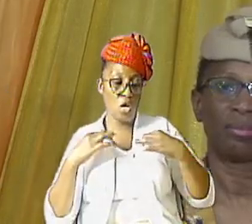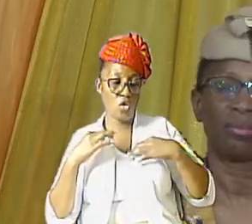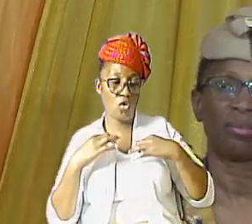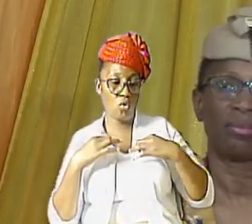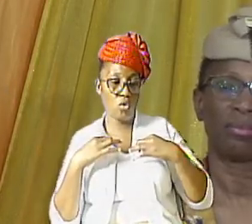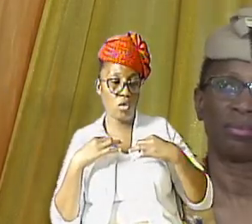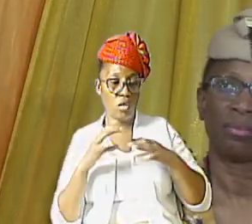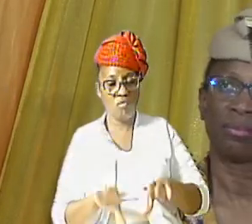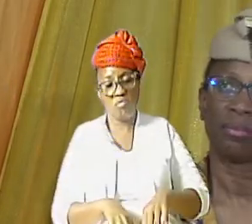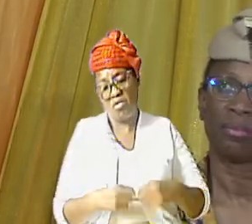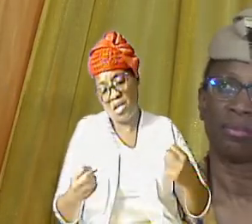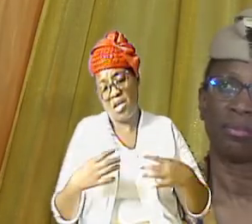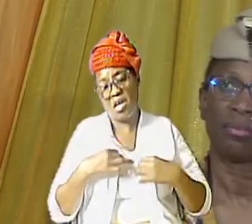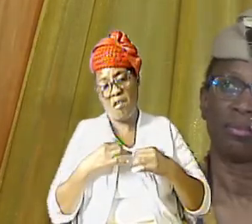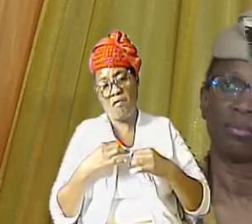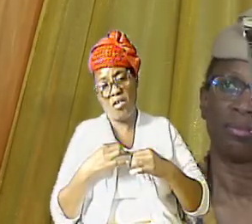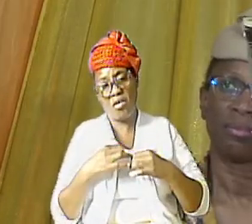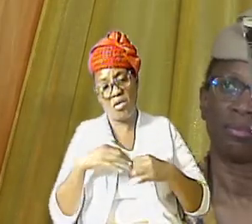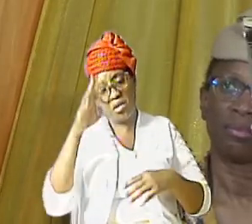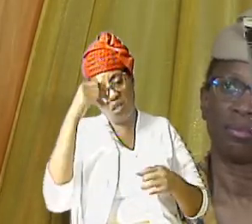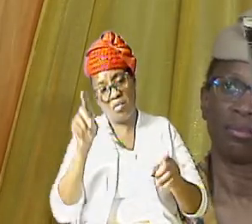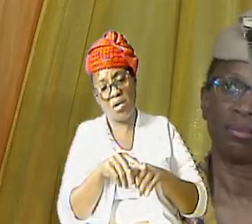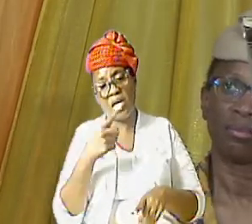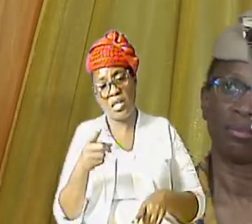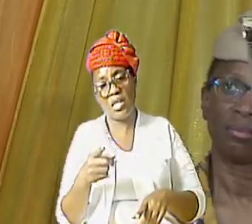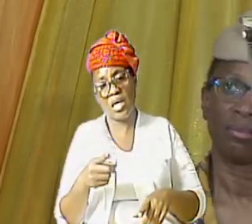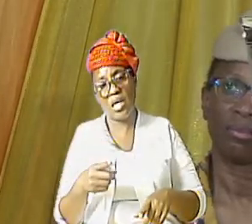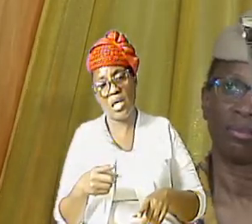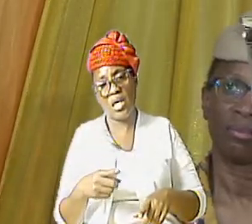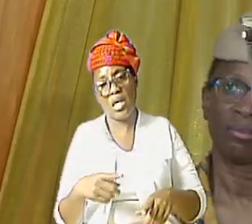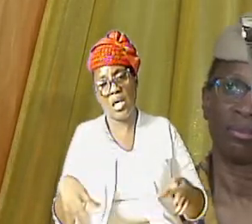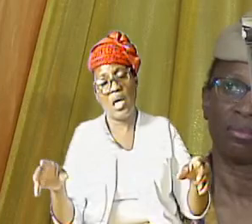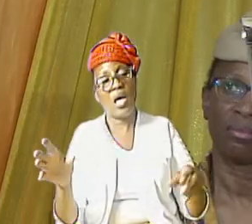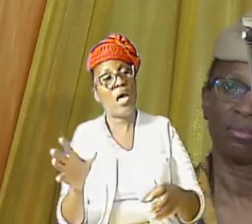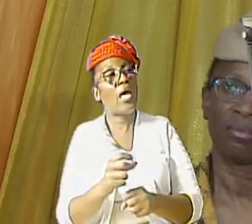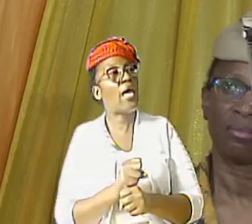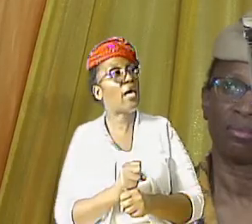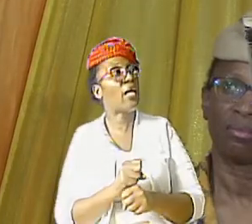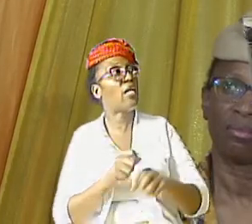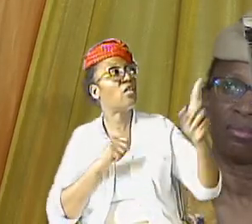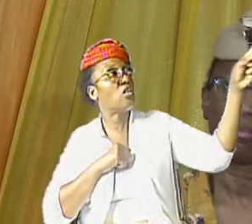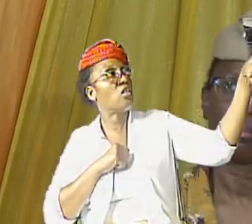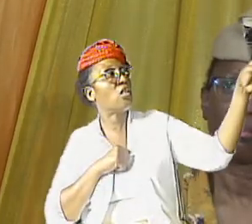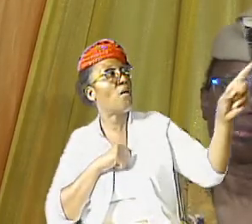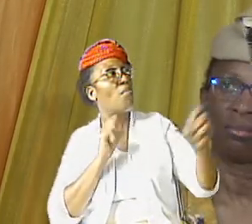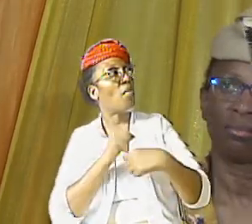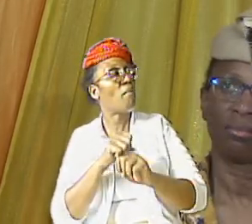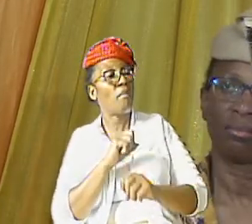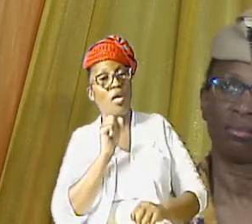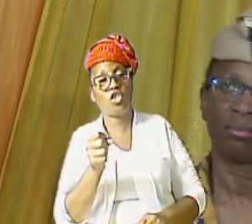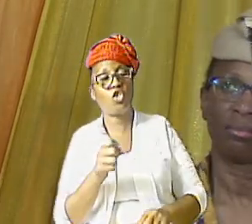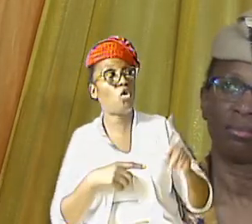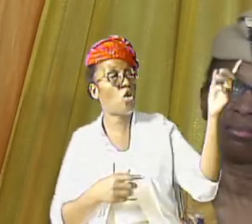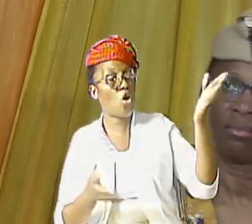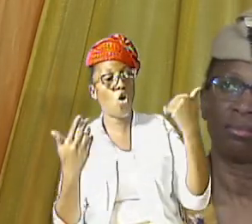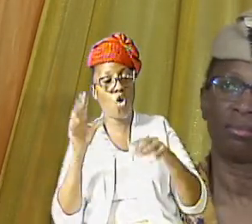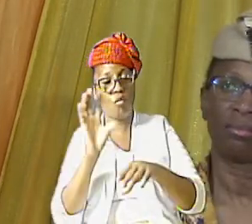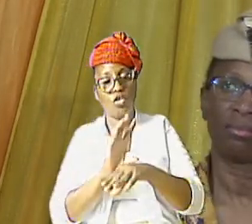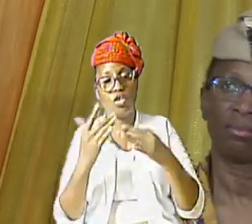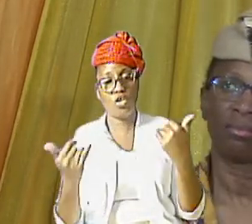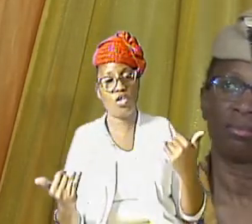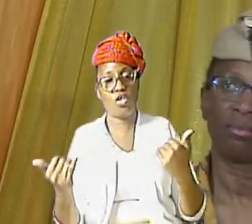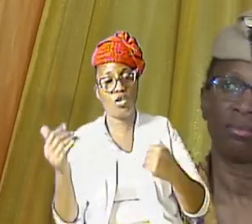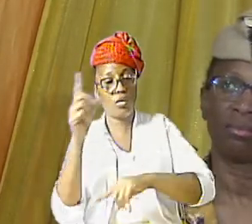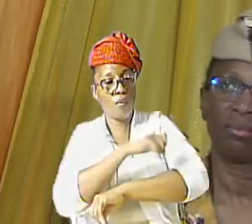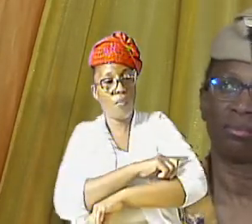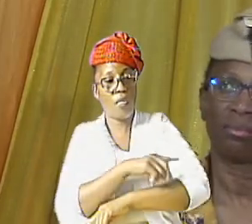take off back my clothes. And the brother called me and say, yo, get yourself. Make sure you come to church today. Make sure you come to church today. I say, all right, cool.